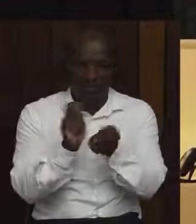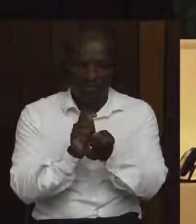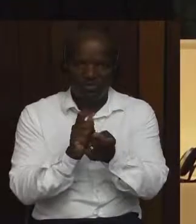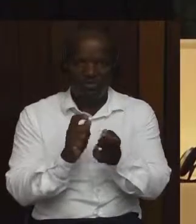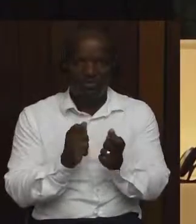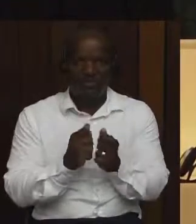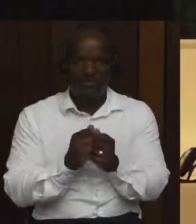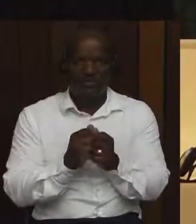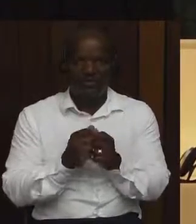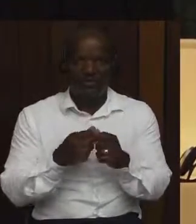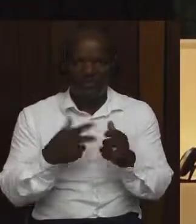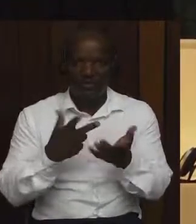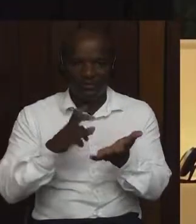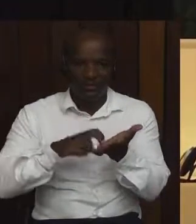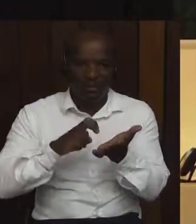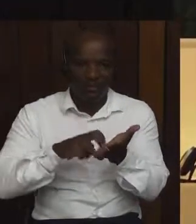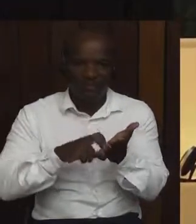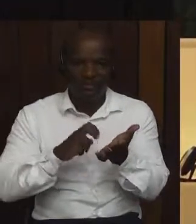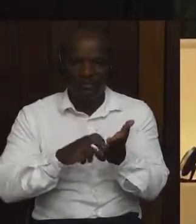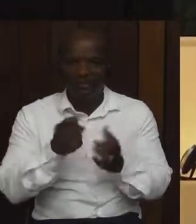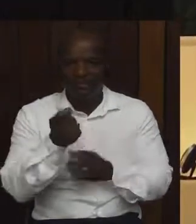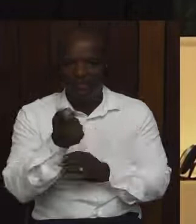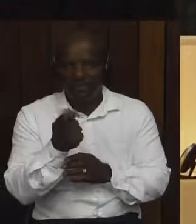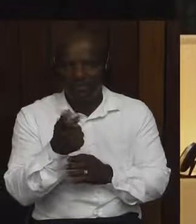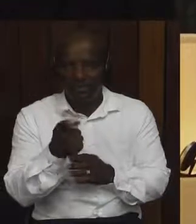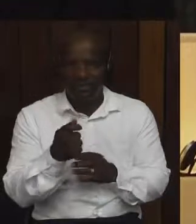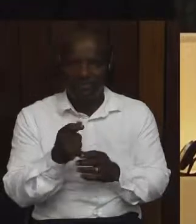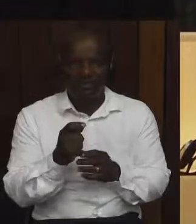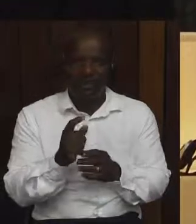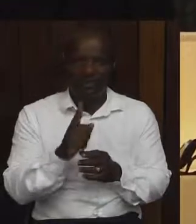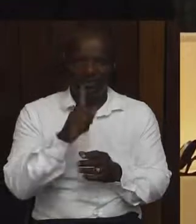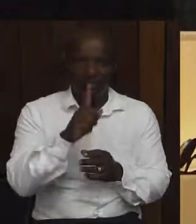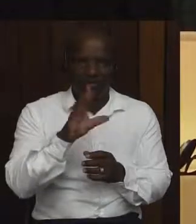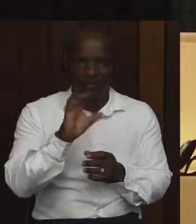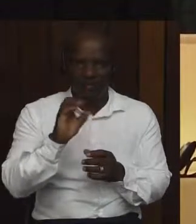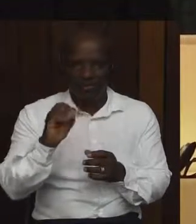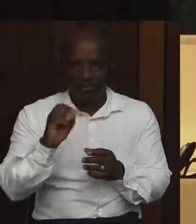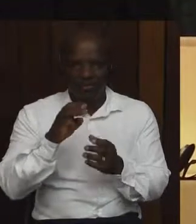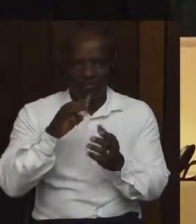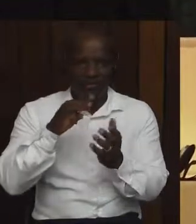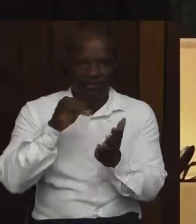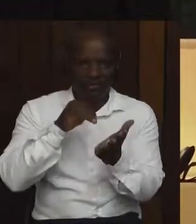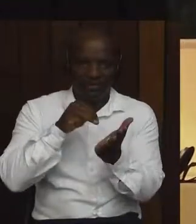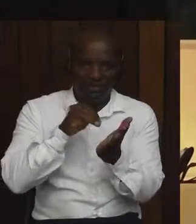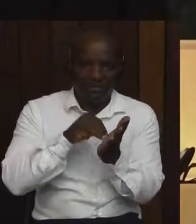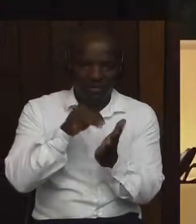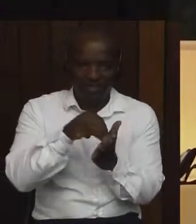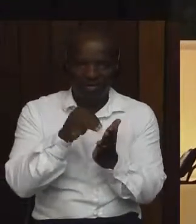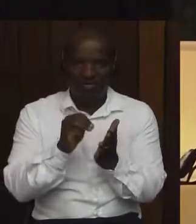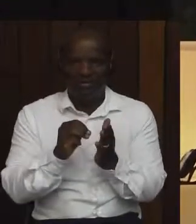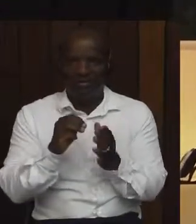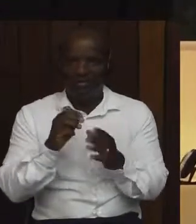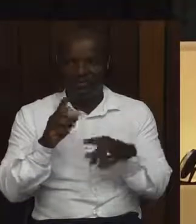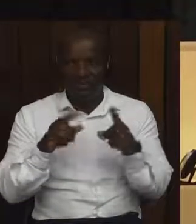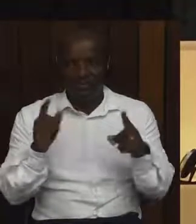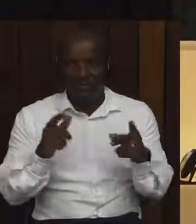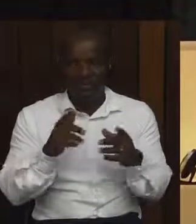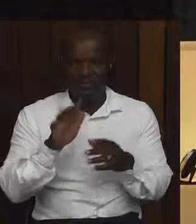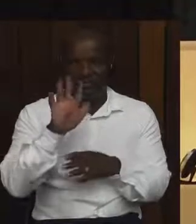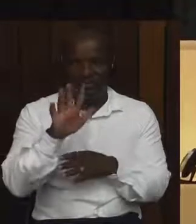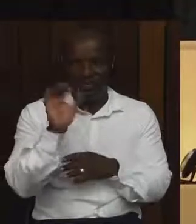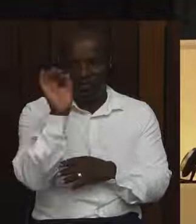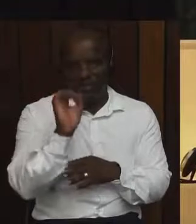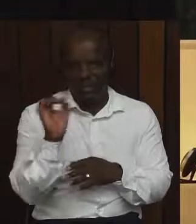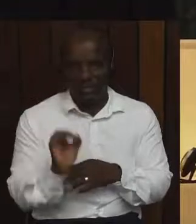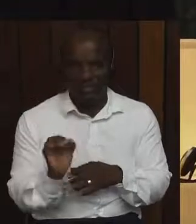by 599 million. In terms of the percentage, it's 24%. So that means the